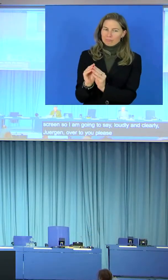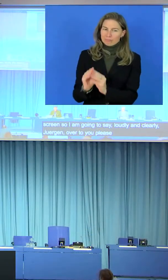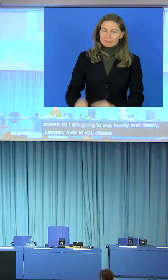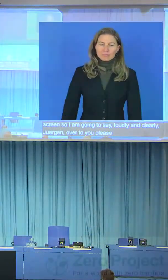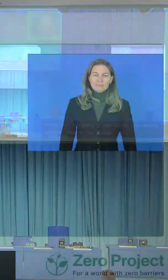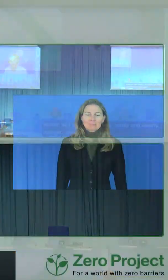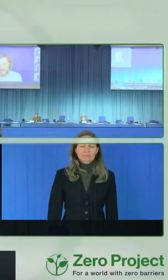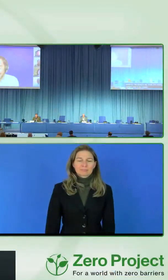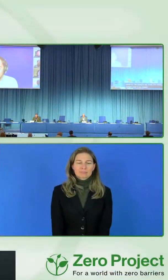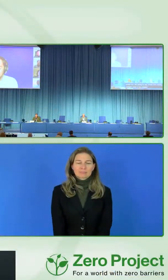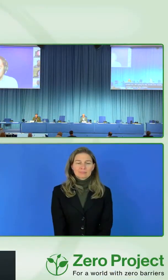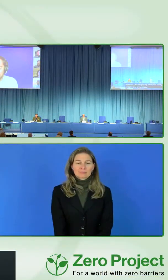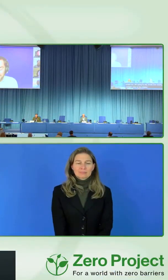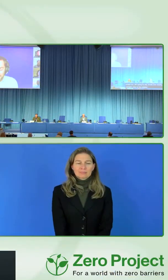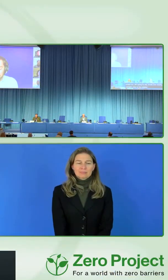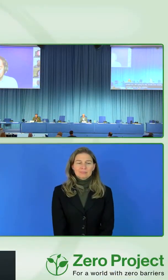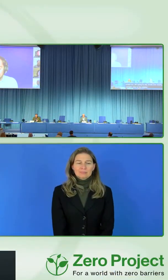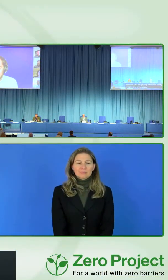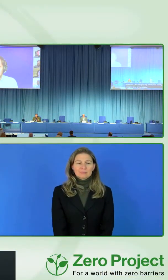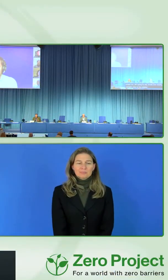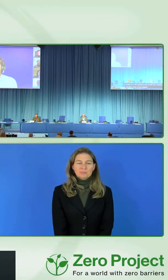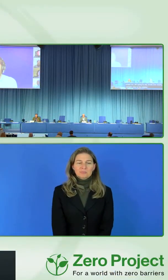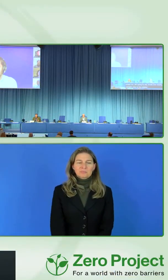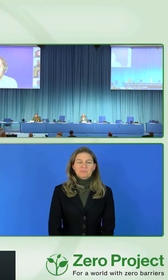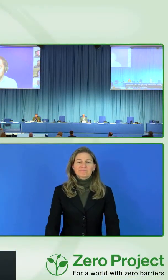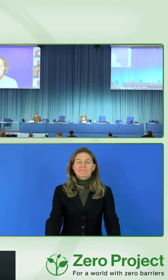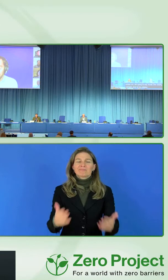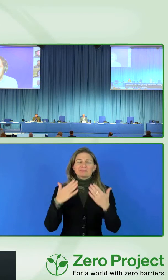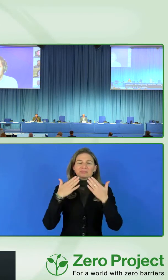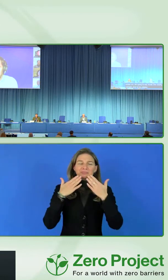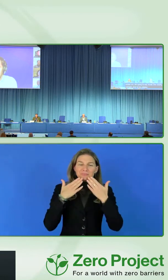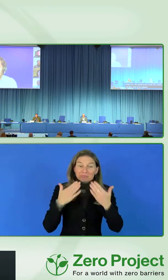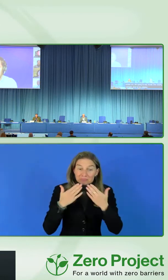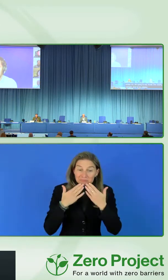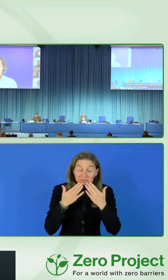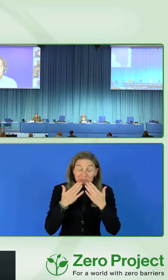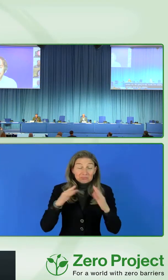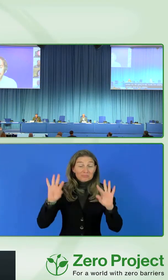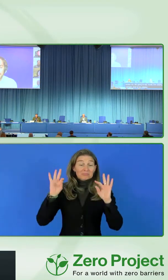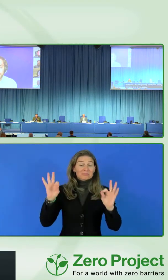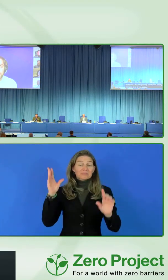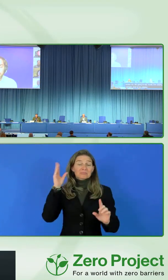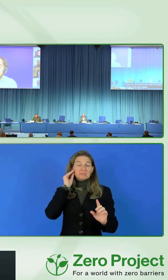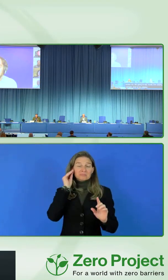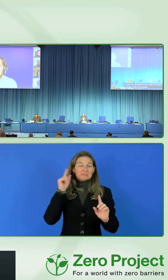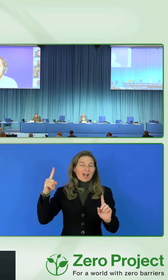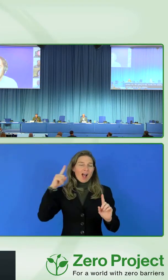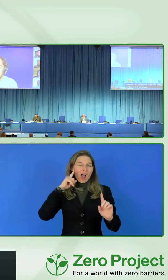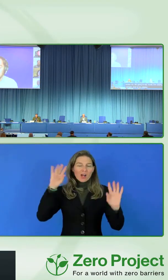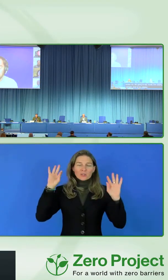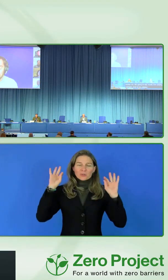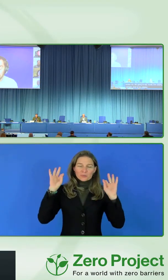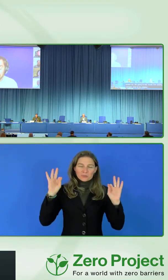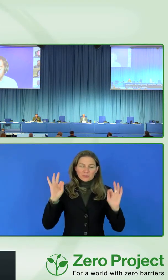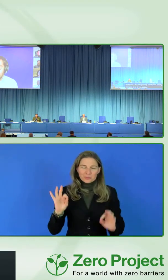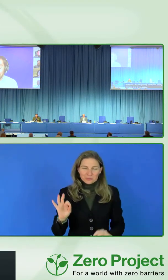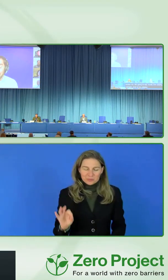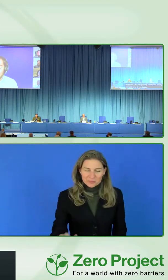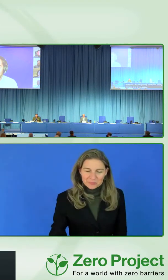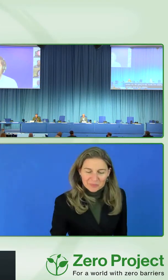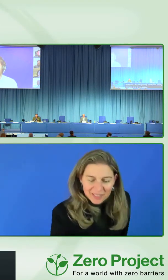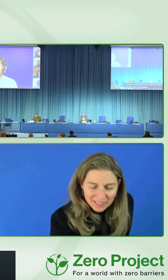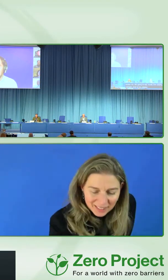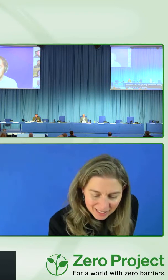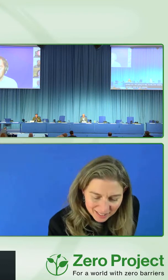Thank you very much, Tom, and very clearly received, great audio, and very excited to be part of the of